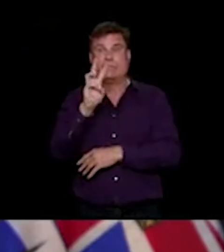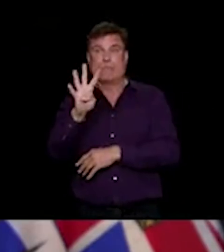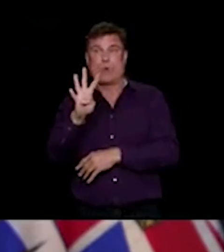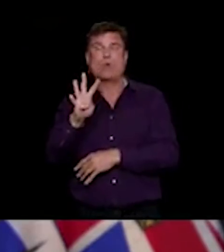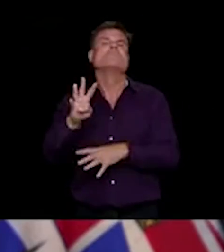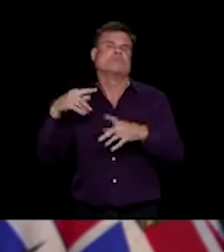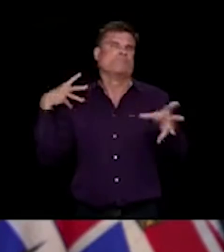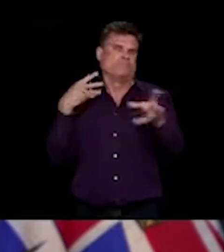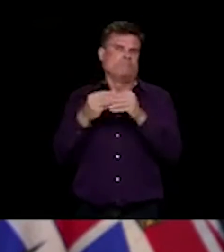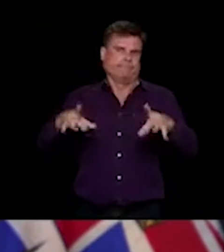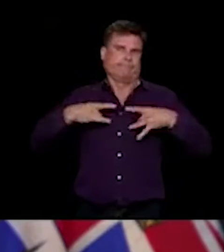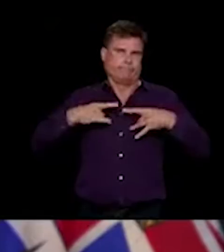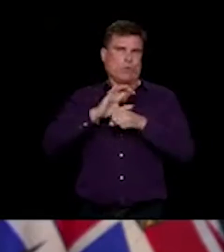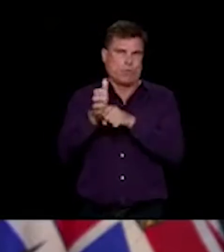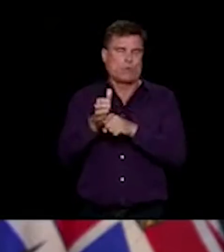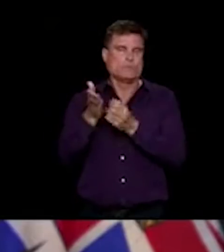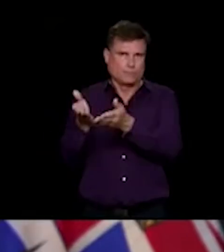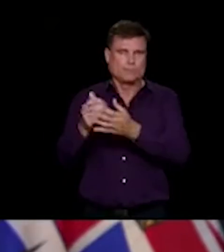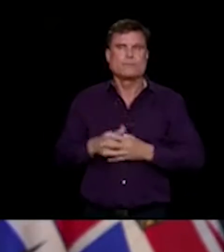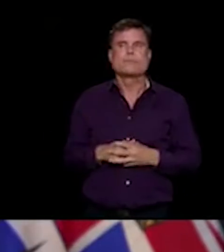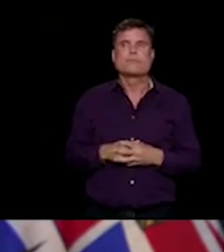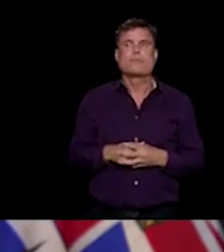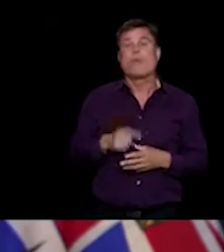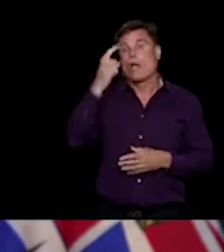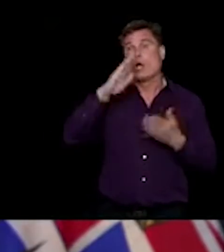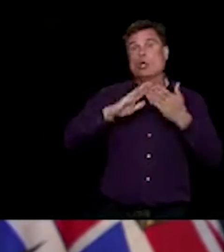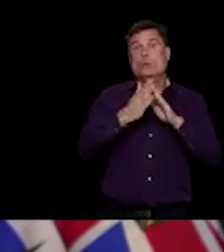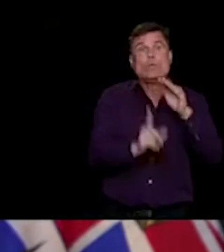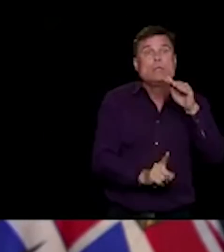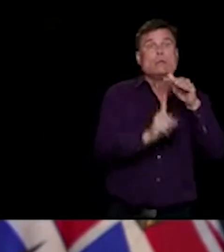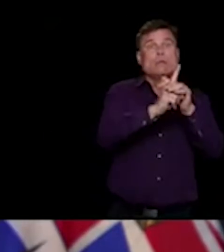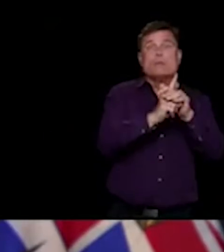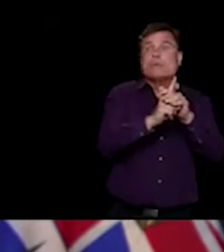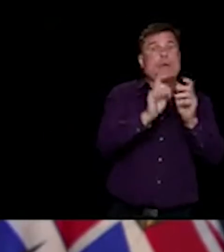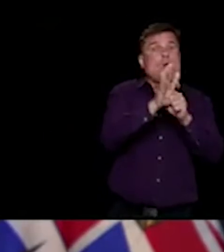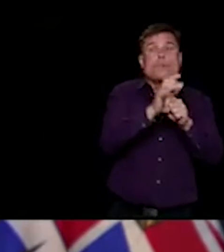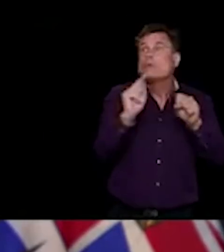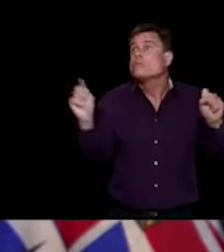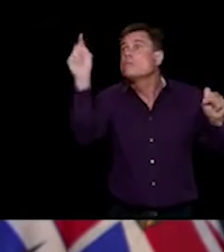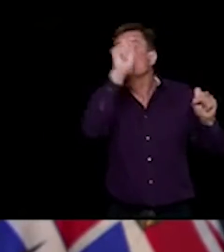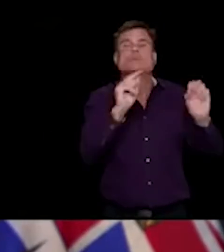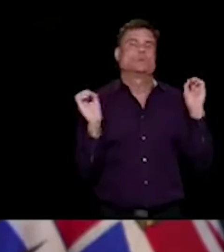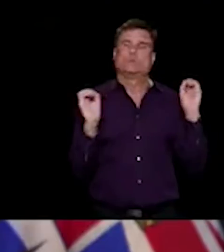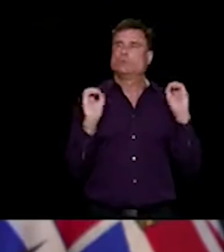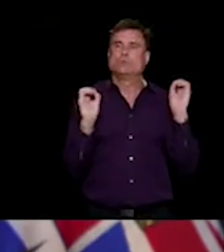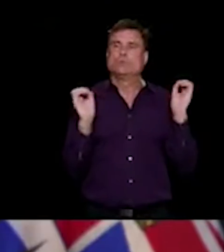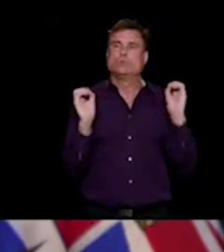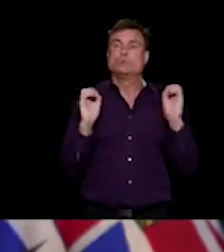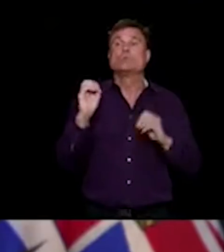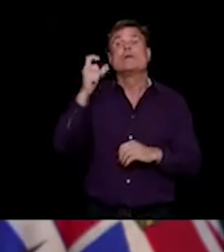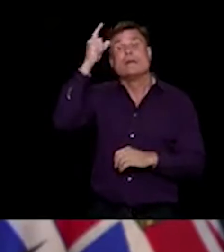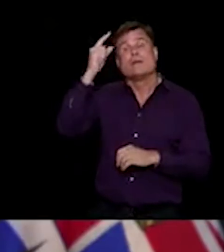in long-term care, assisted living, or acute care. We have no new community outbreaks, and no new cases in Haida Gwaii,